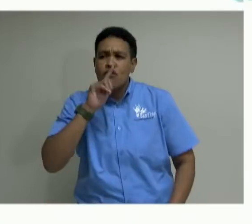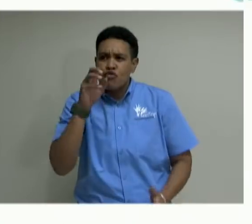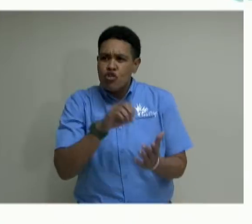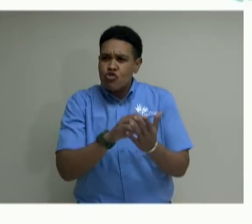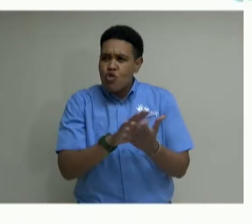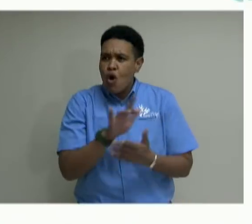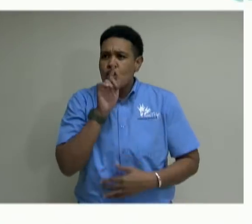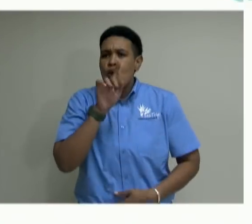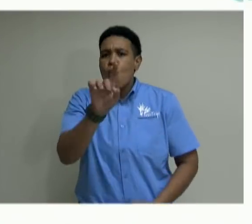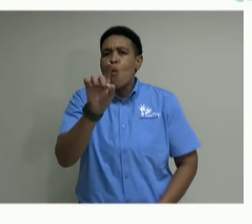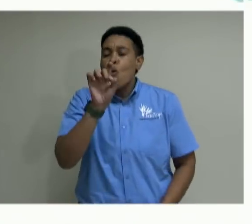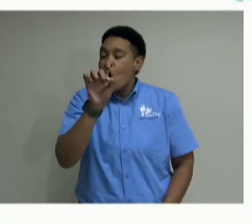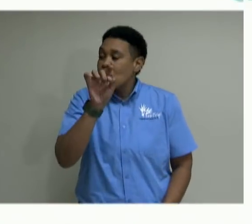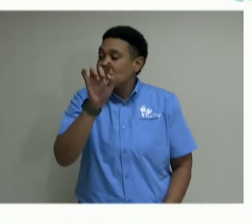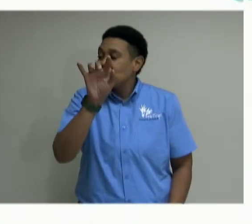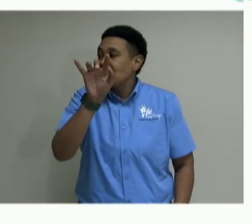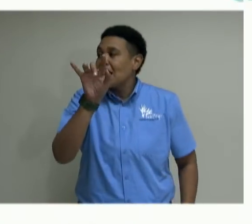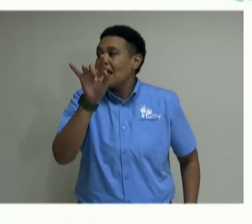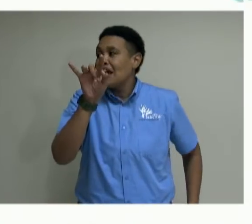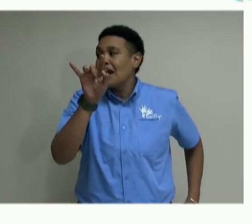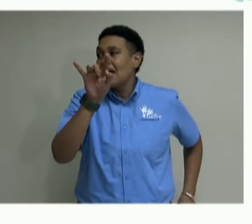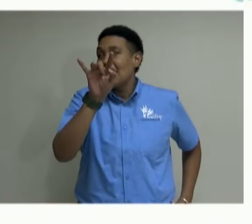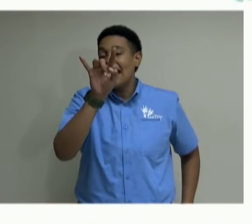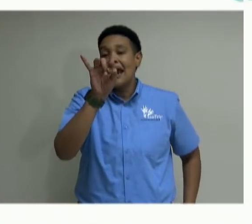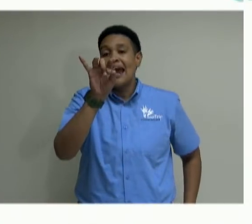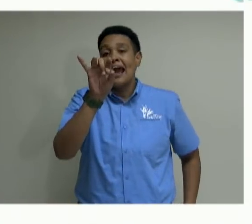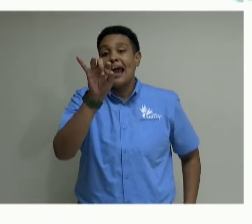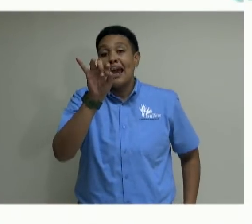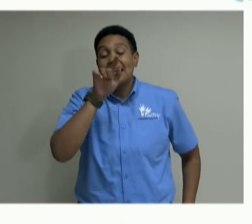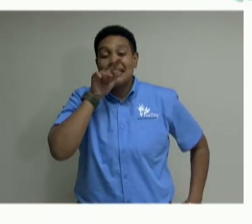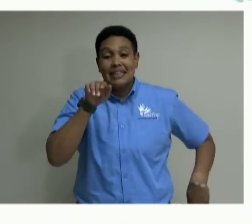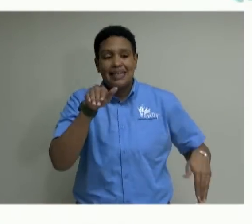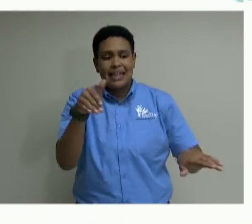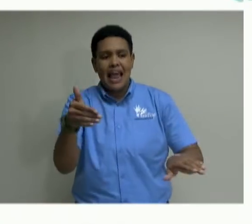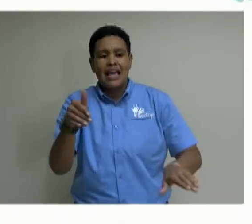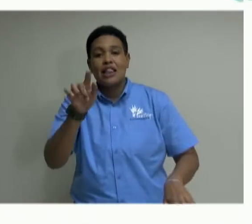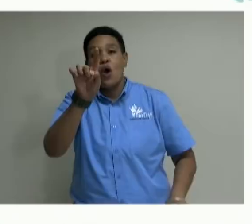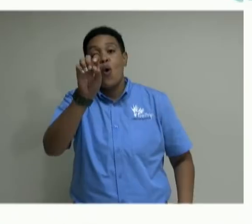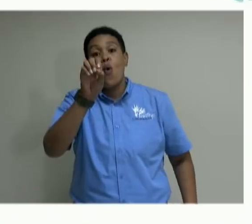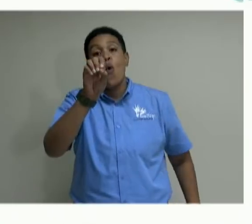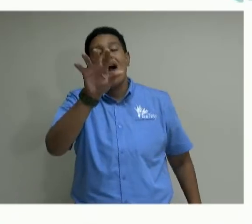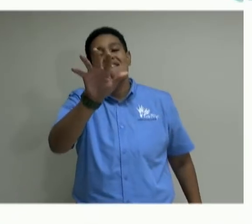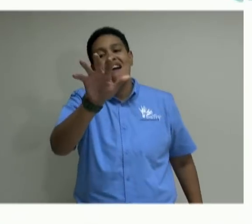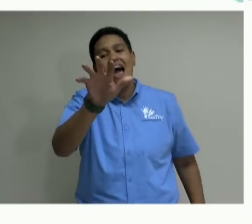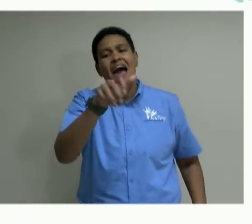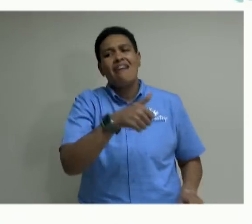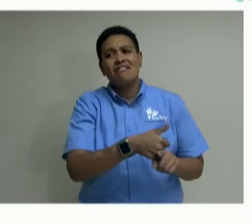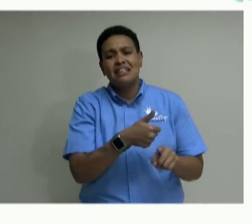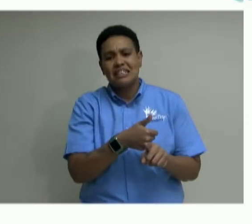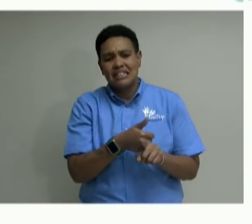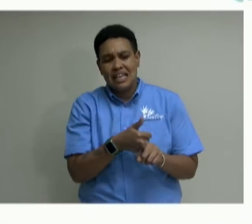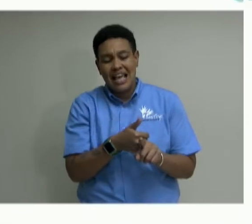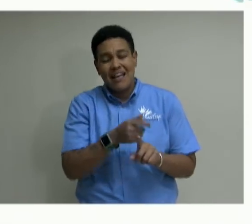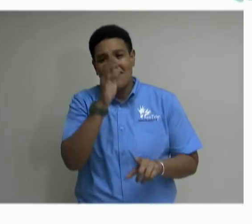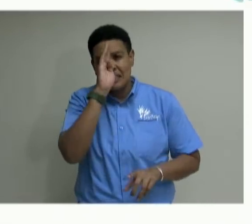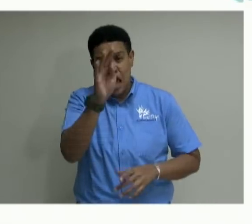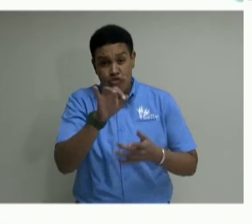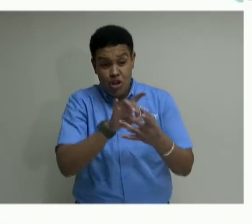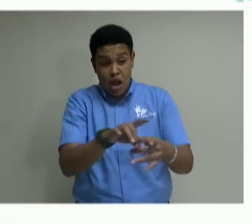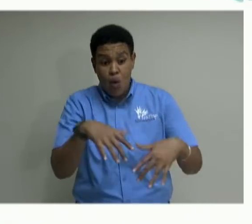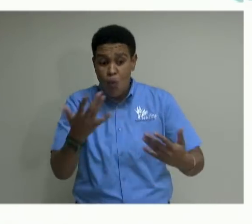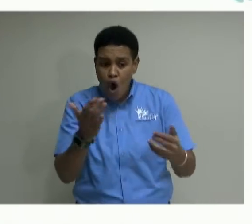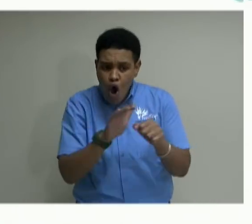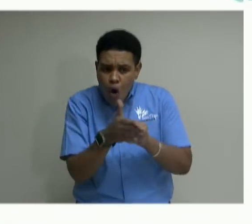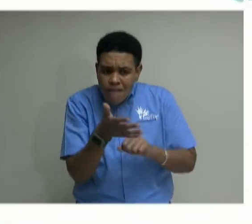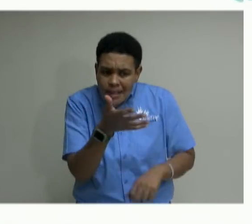recorded 118 deaths. 105 are directly related to COVID,